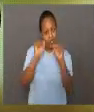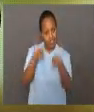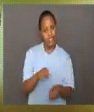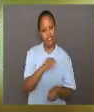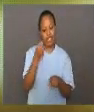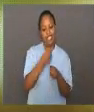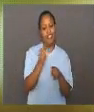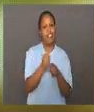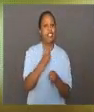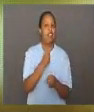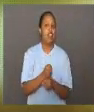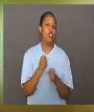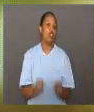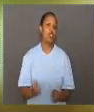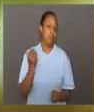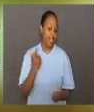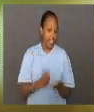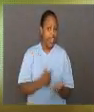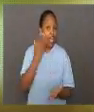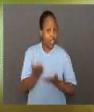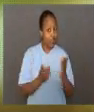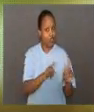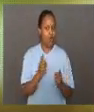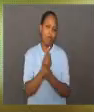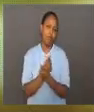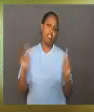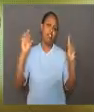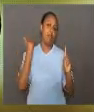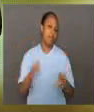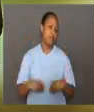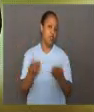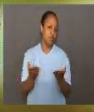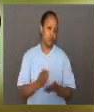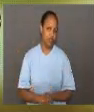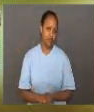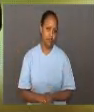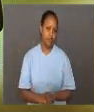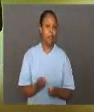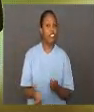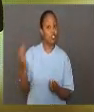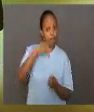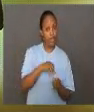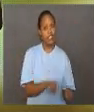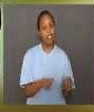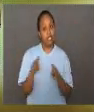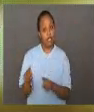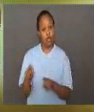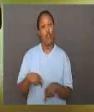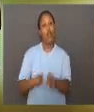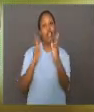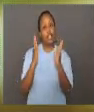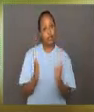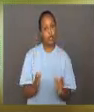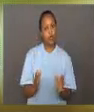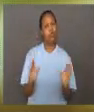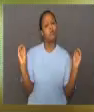metalwork, and they had to provide these services free as well. In addition, the peasants were not